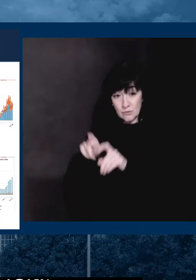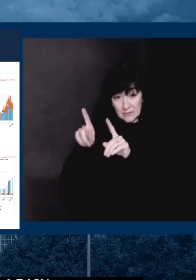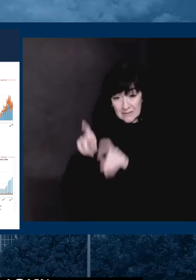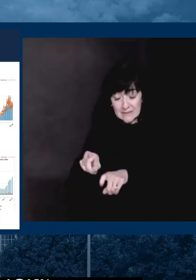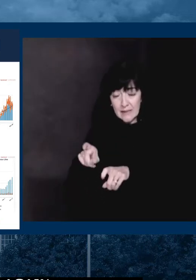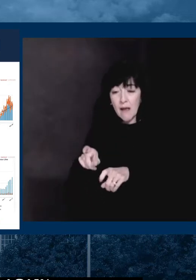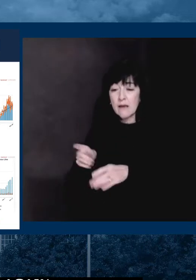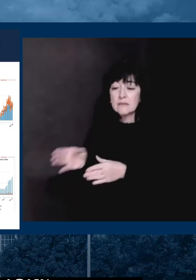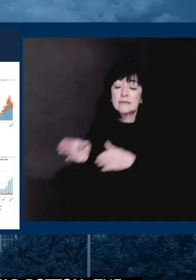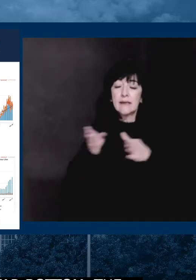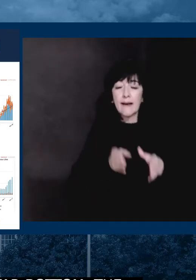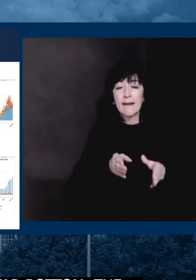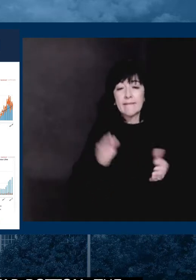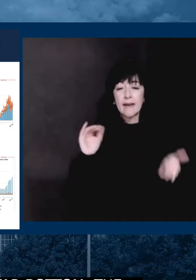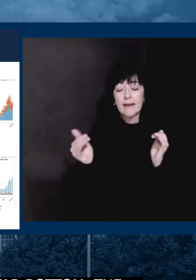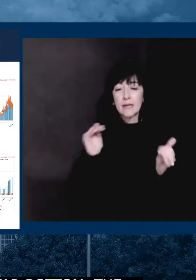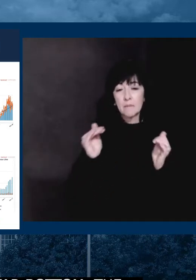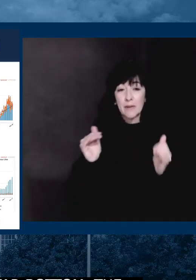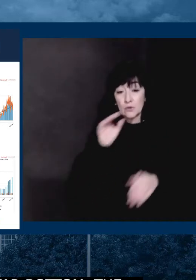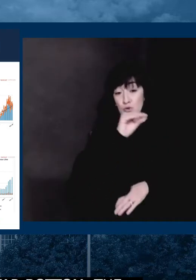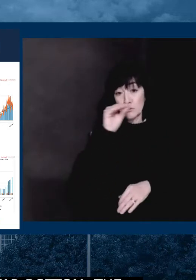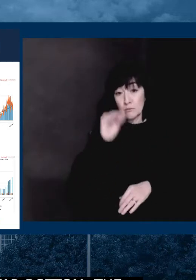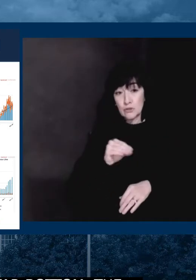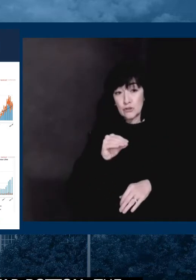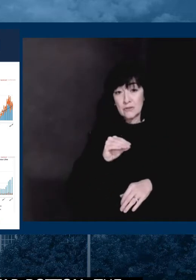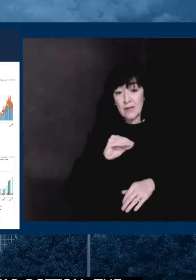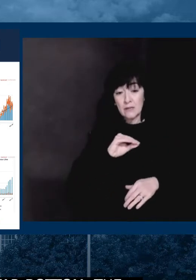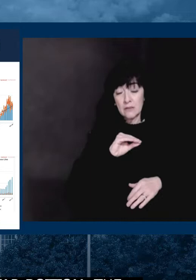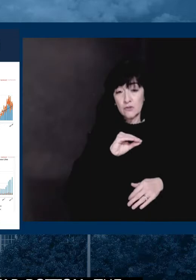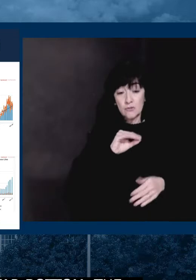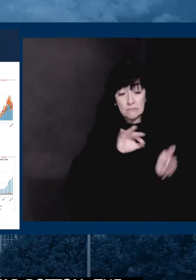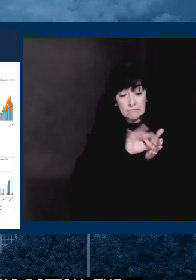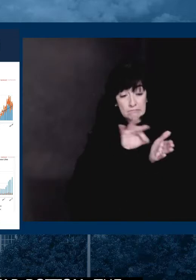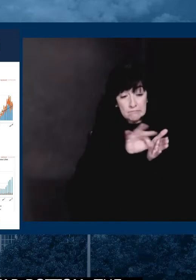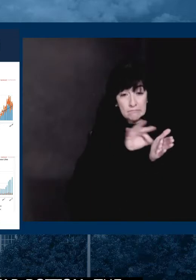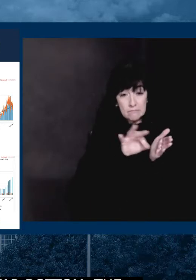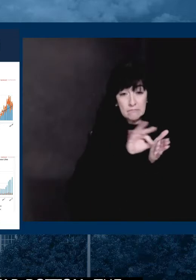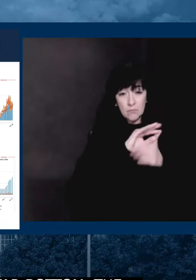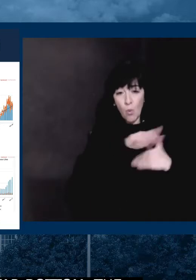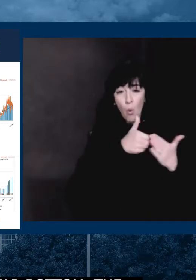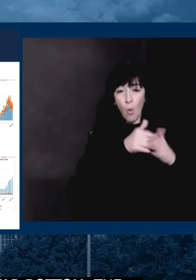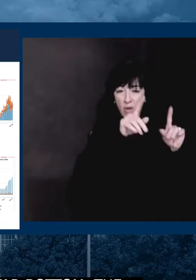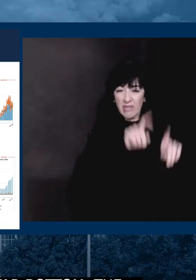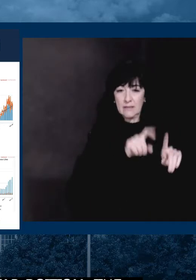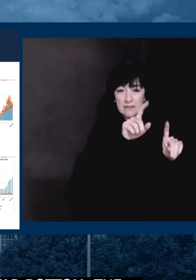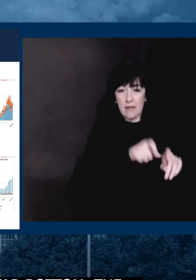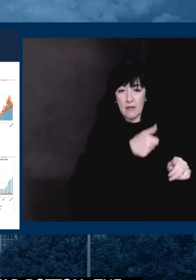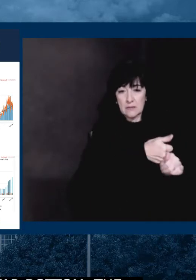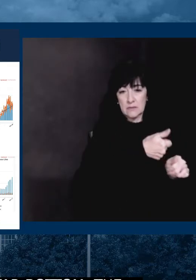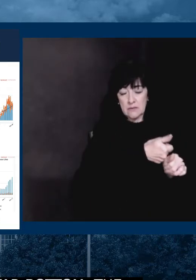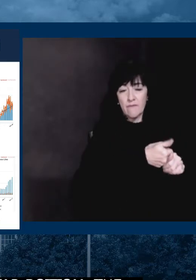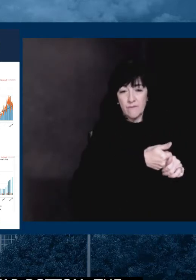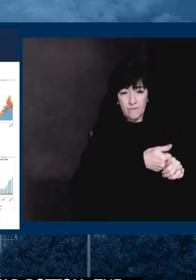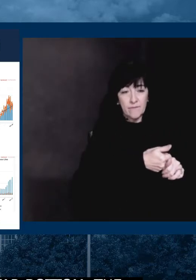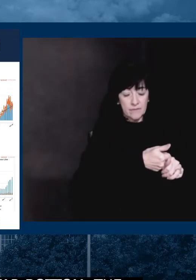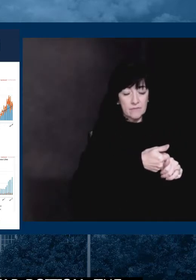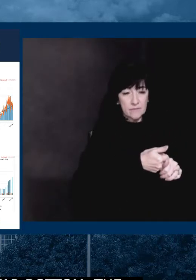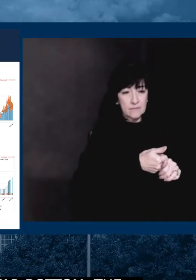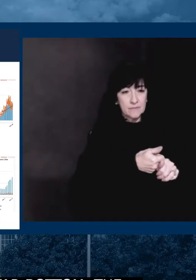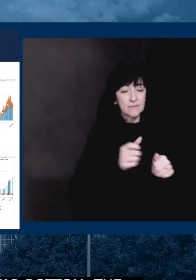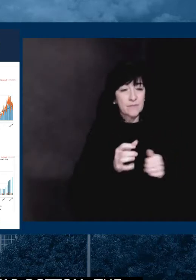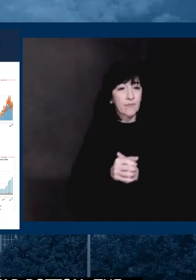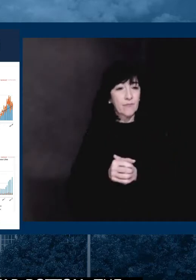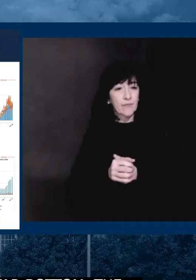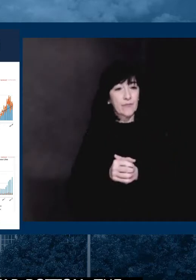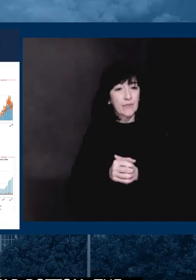And you can see we're just doing that peak on the far right. The middle graph isn't quite as high just because the denominator is